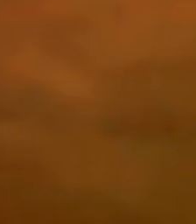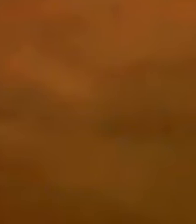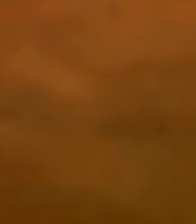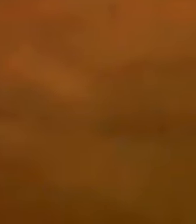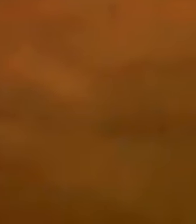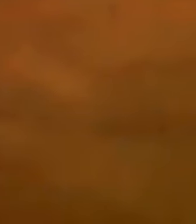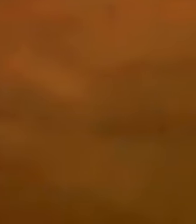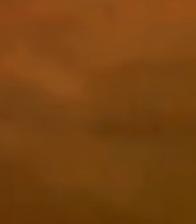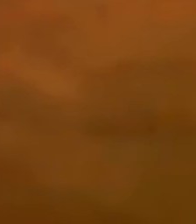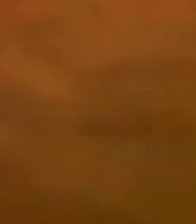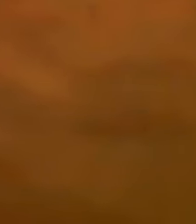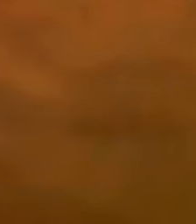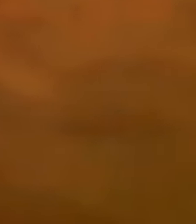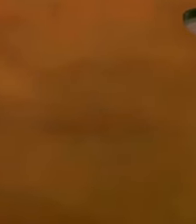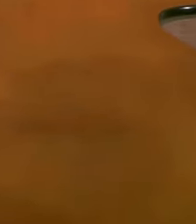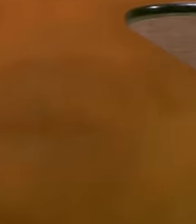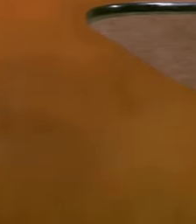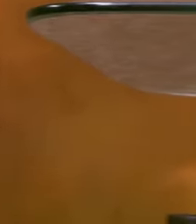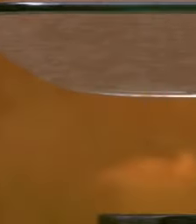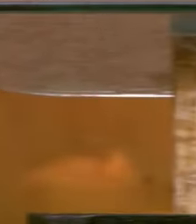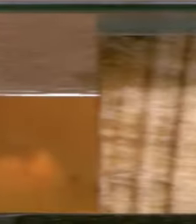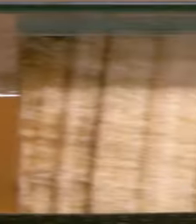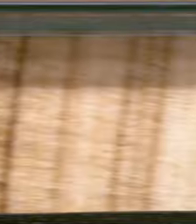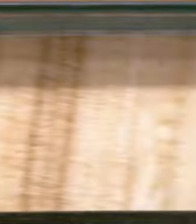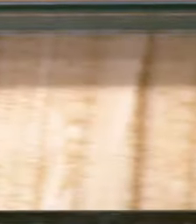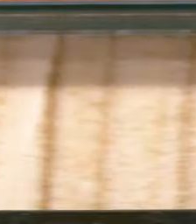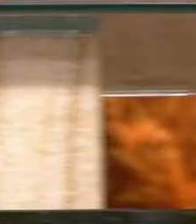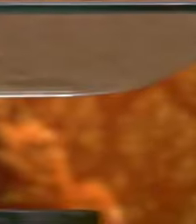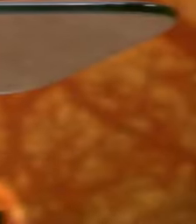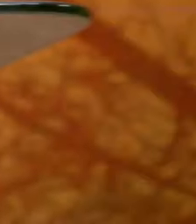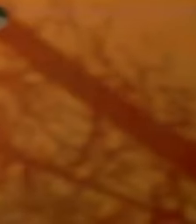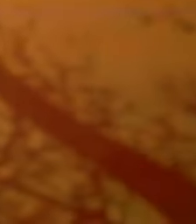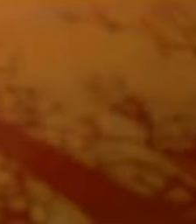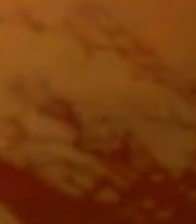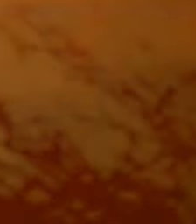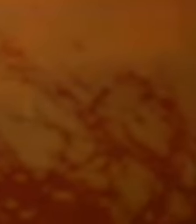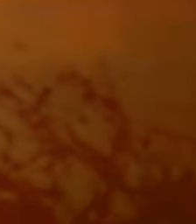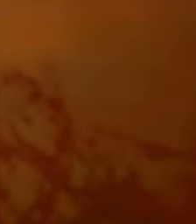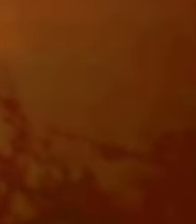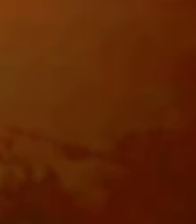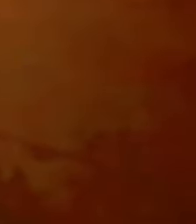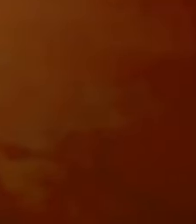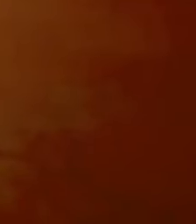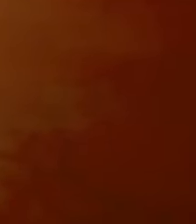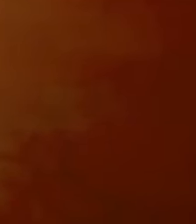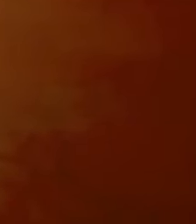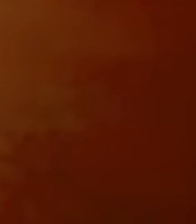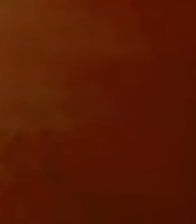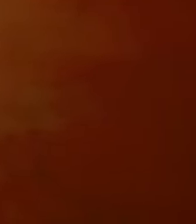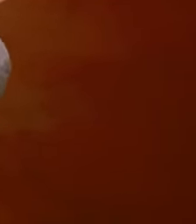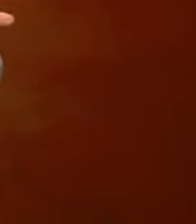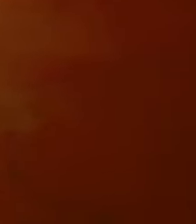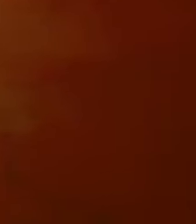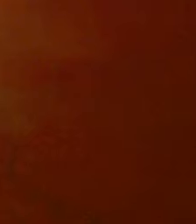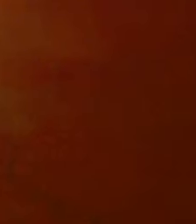to enter the kingdom of God. Now, after entering the kingdom of God,